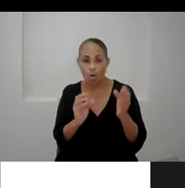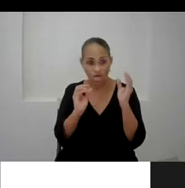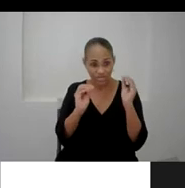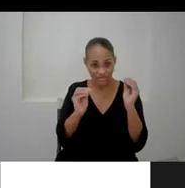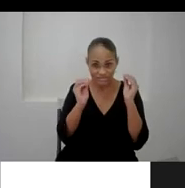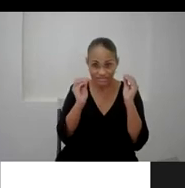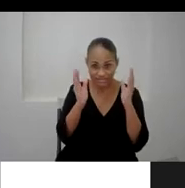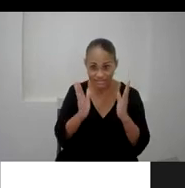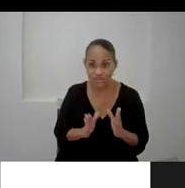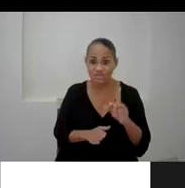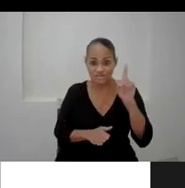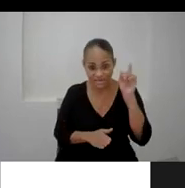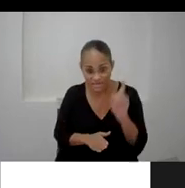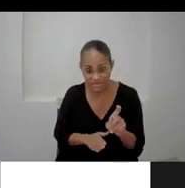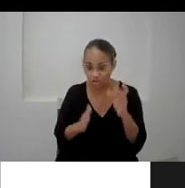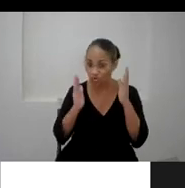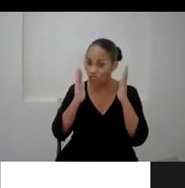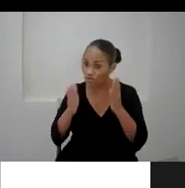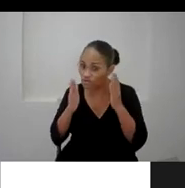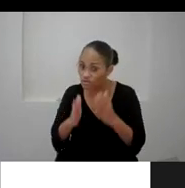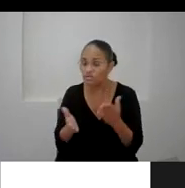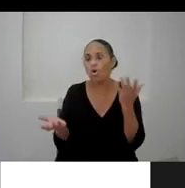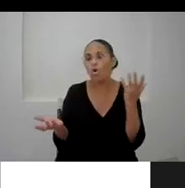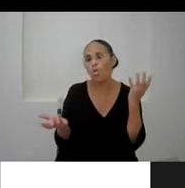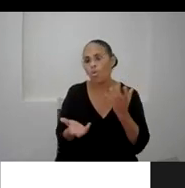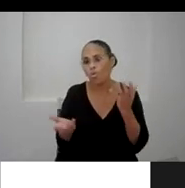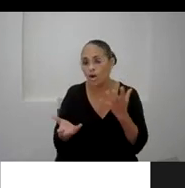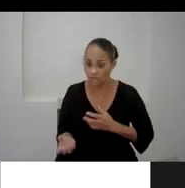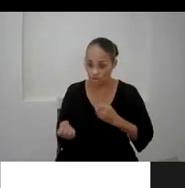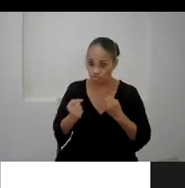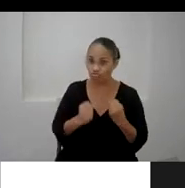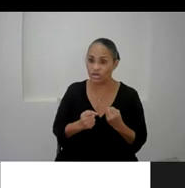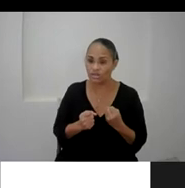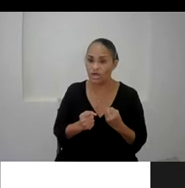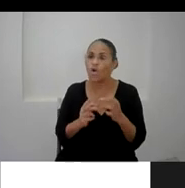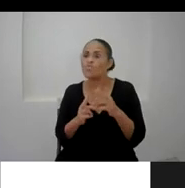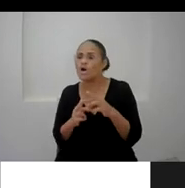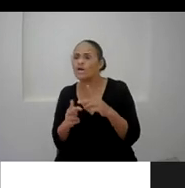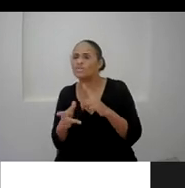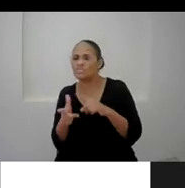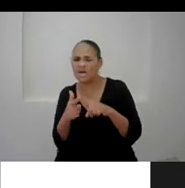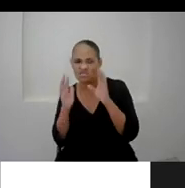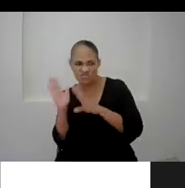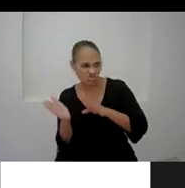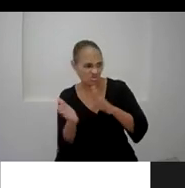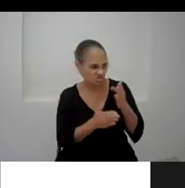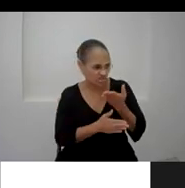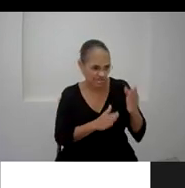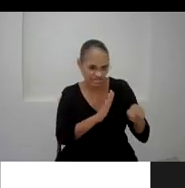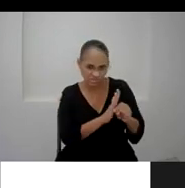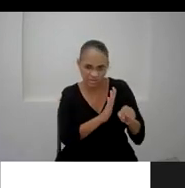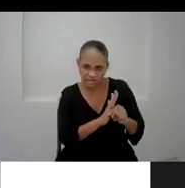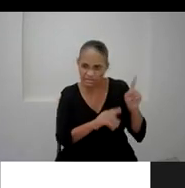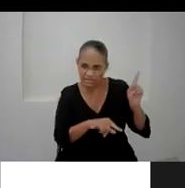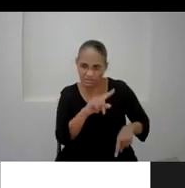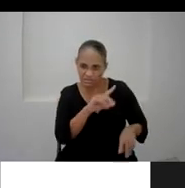to tap into what her strengths were rather than focusing on the things that she couldn't do.